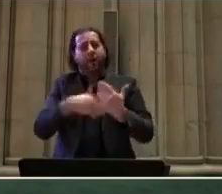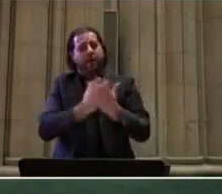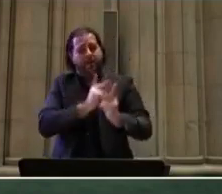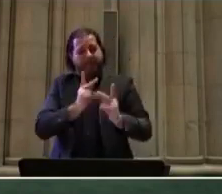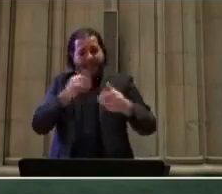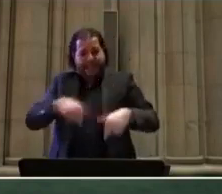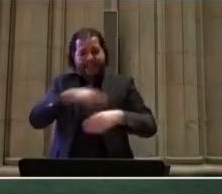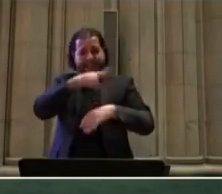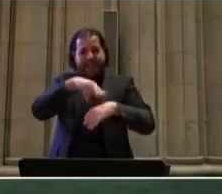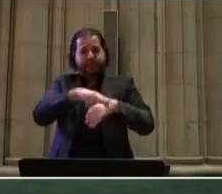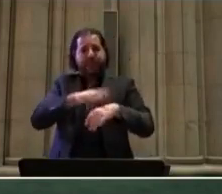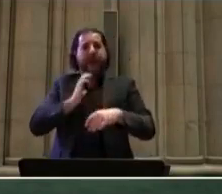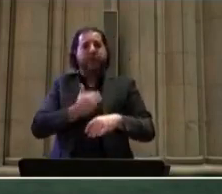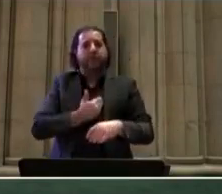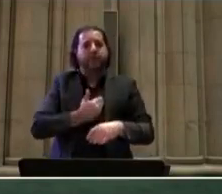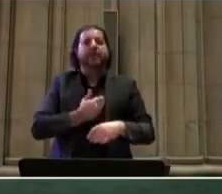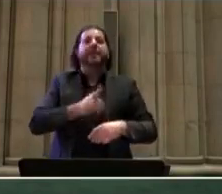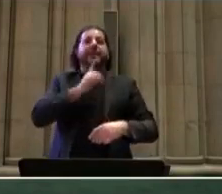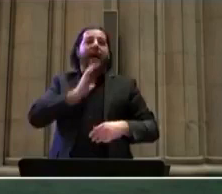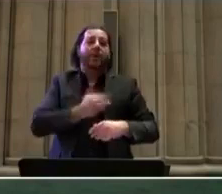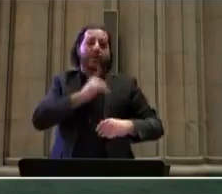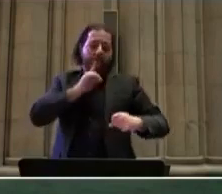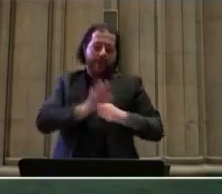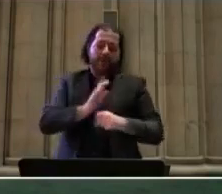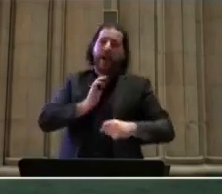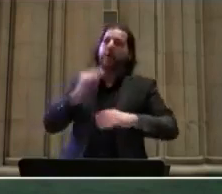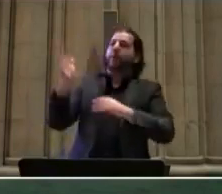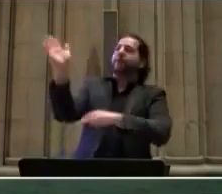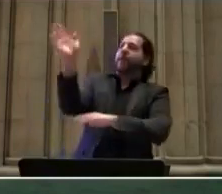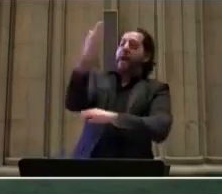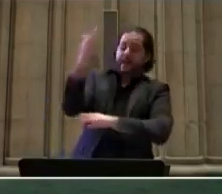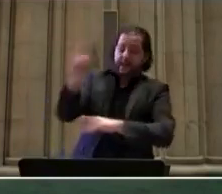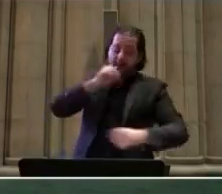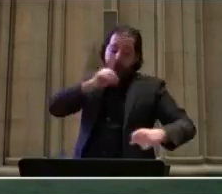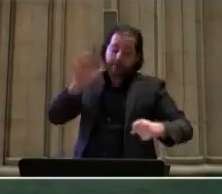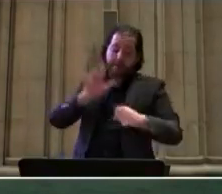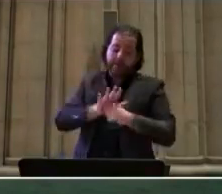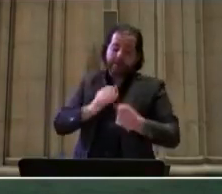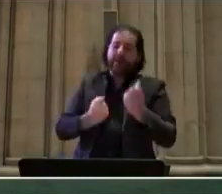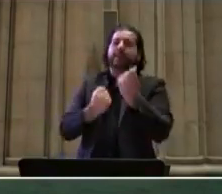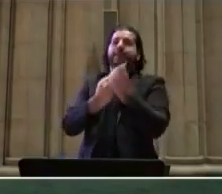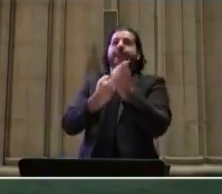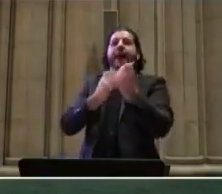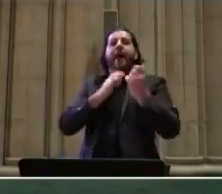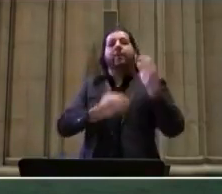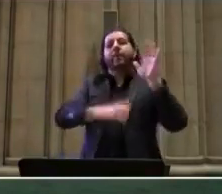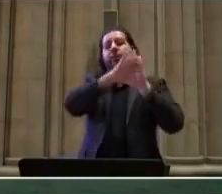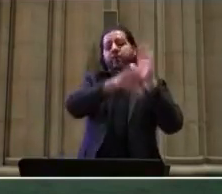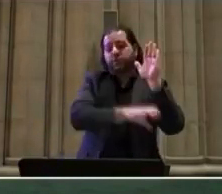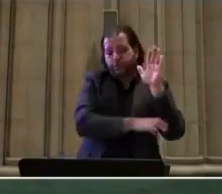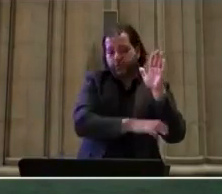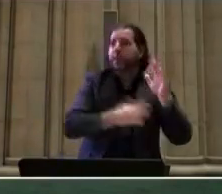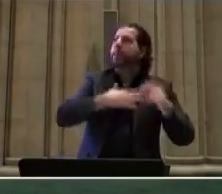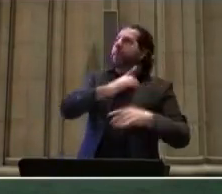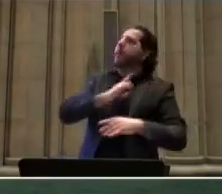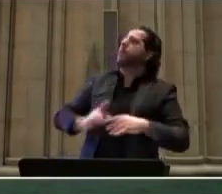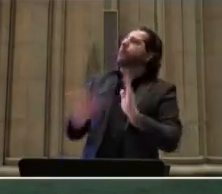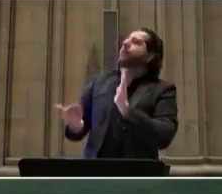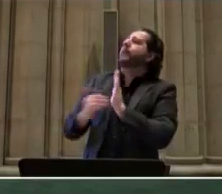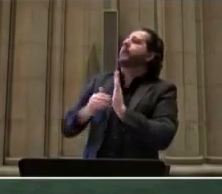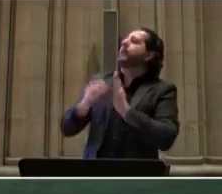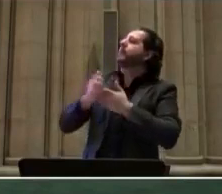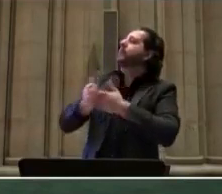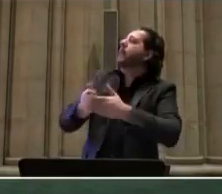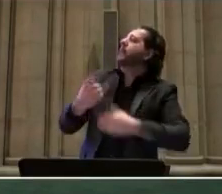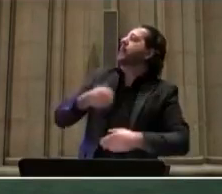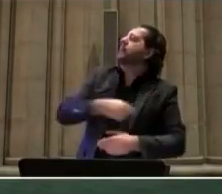this nation of ours is our pledge to our flag and the promise to uphold our constitution. So my Lord, once more,